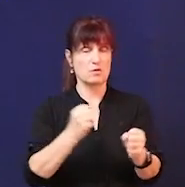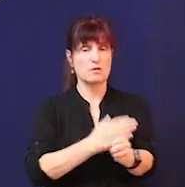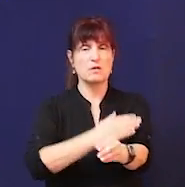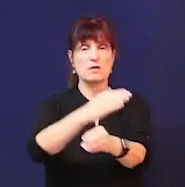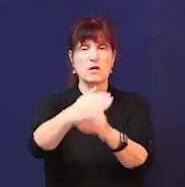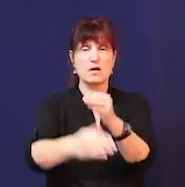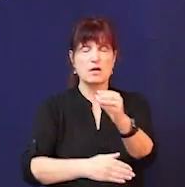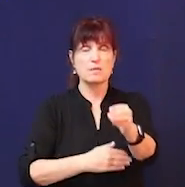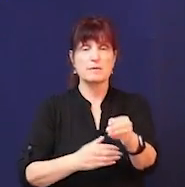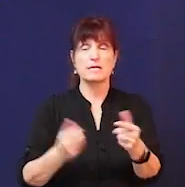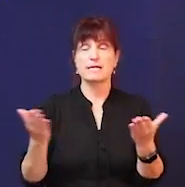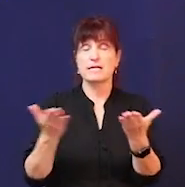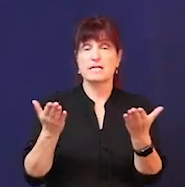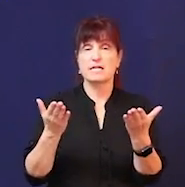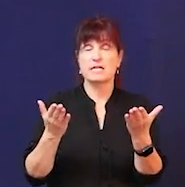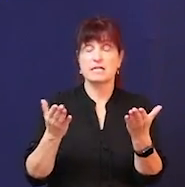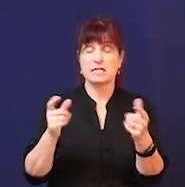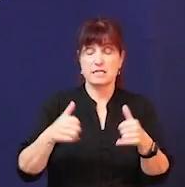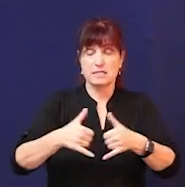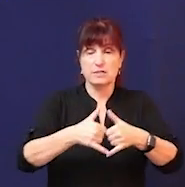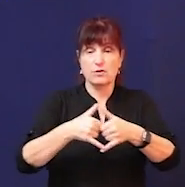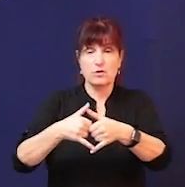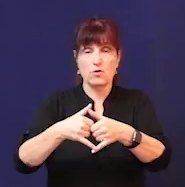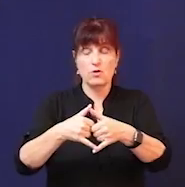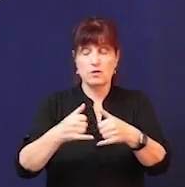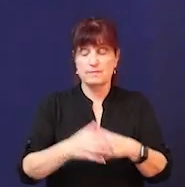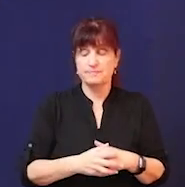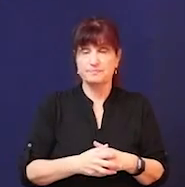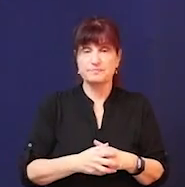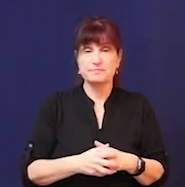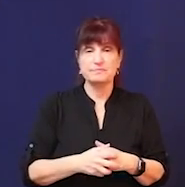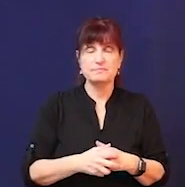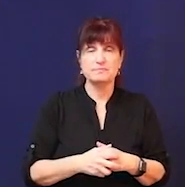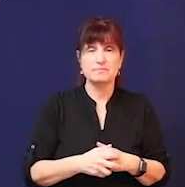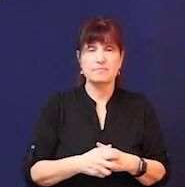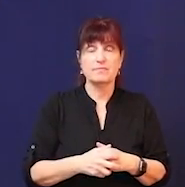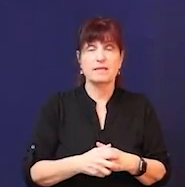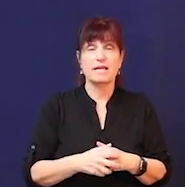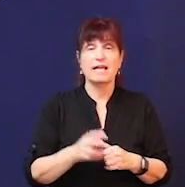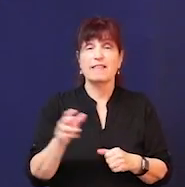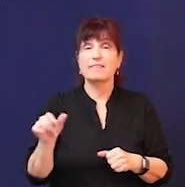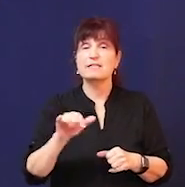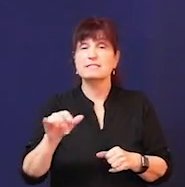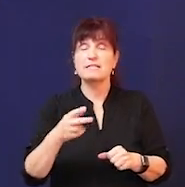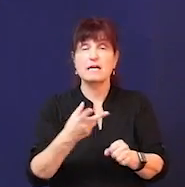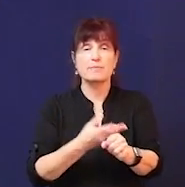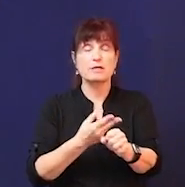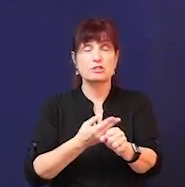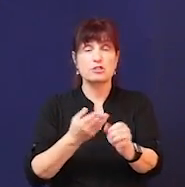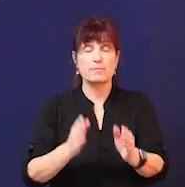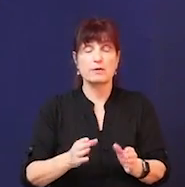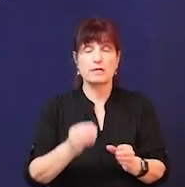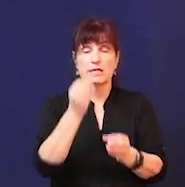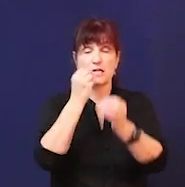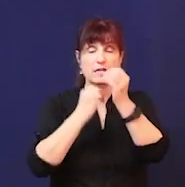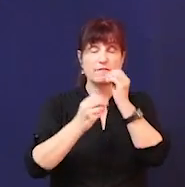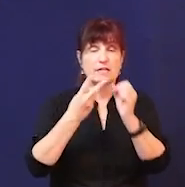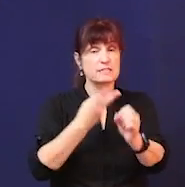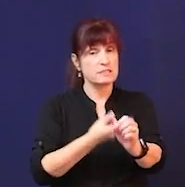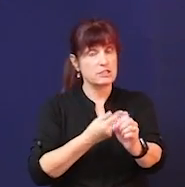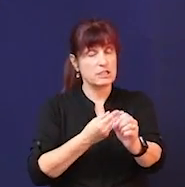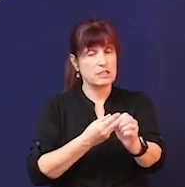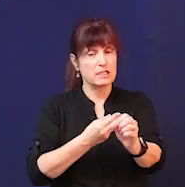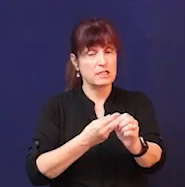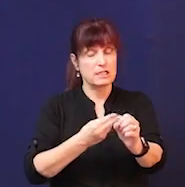his reward with him, his recompense before him. Like a shepherd, he feeds his flock. In his arms